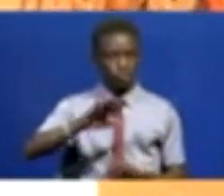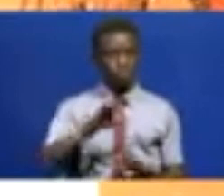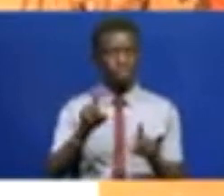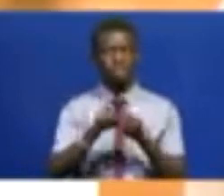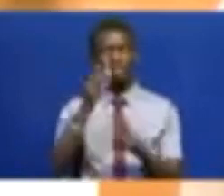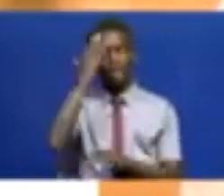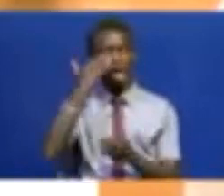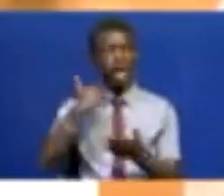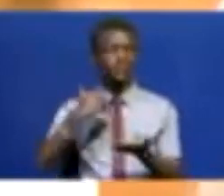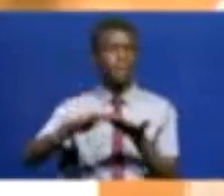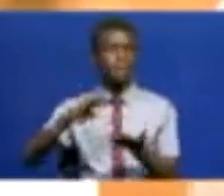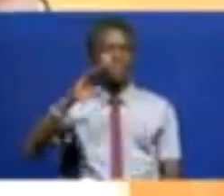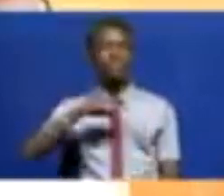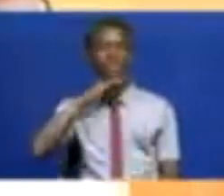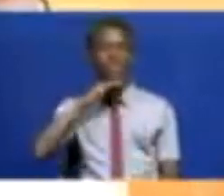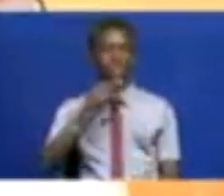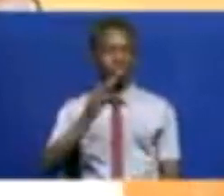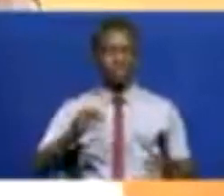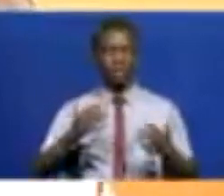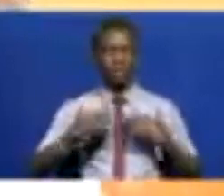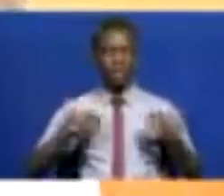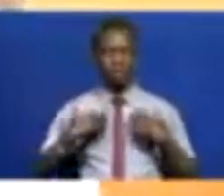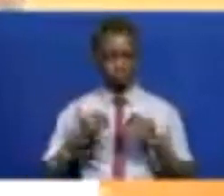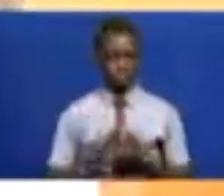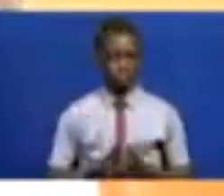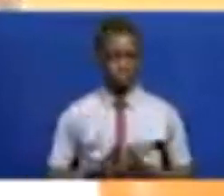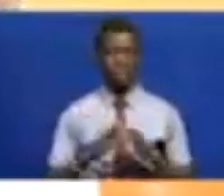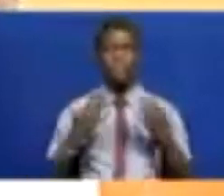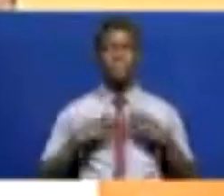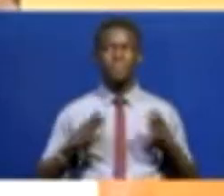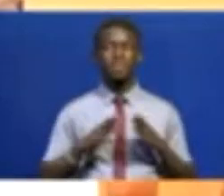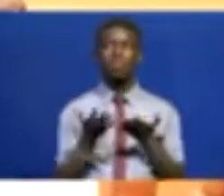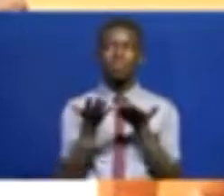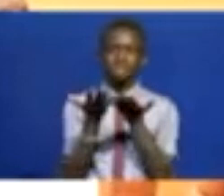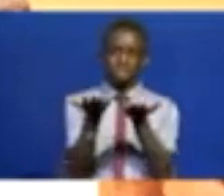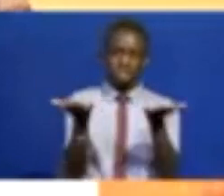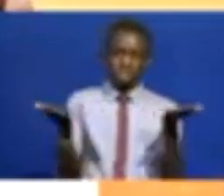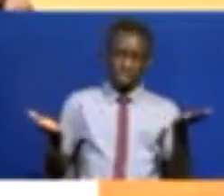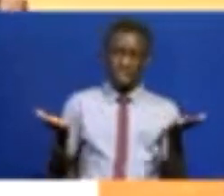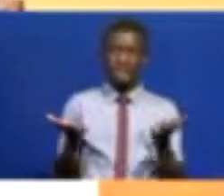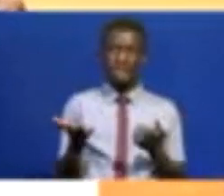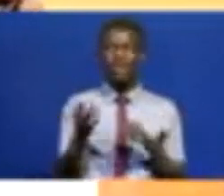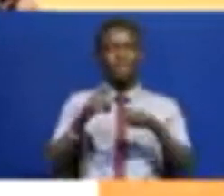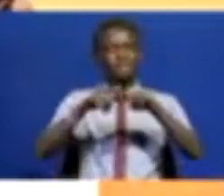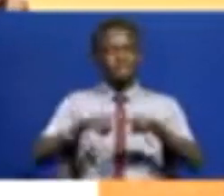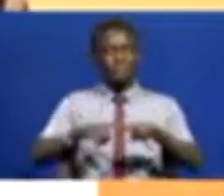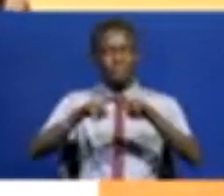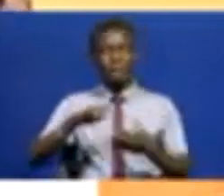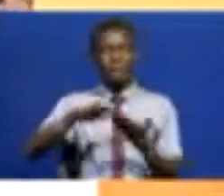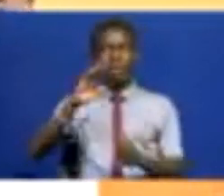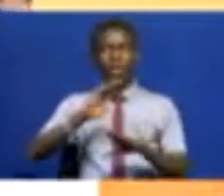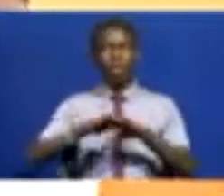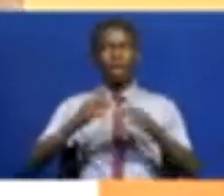mortality of animals. And the people here, they are dependent on animals and